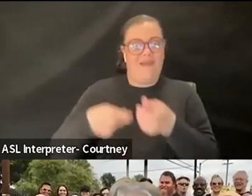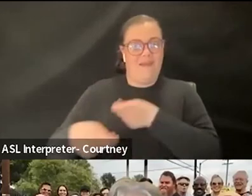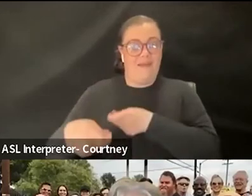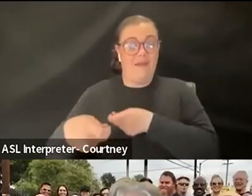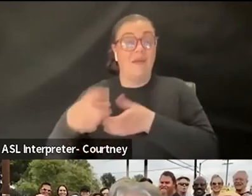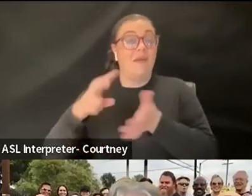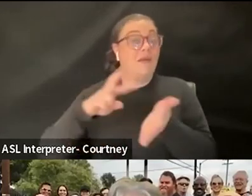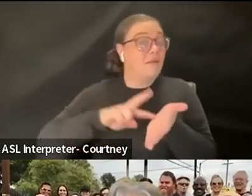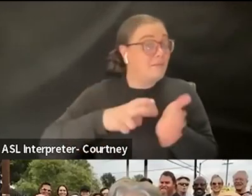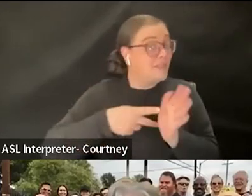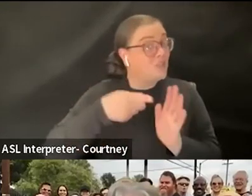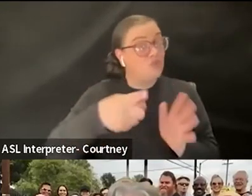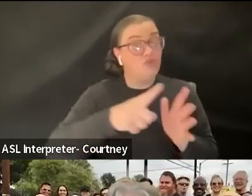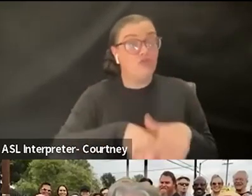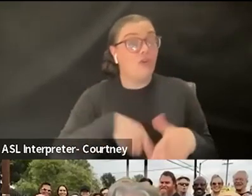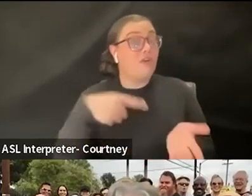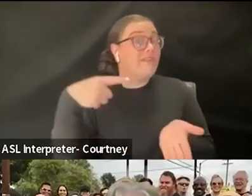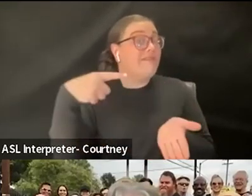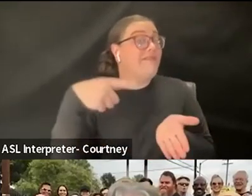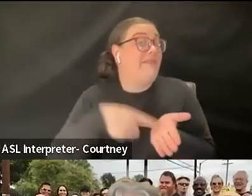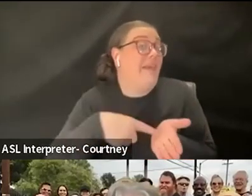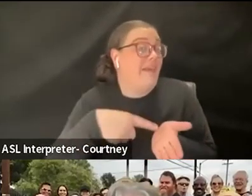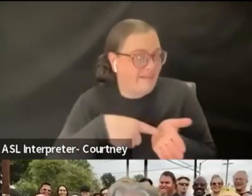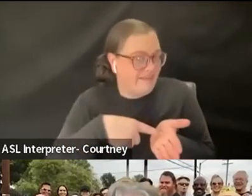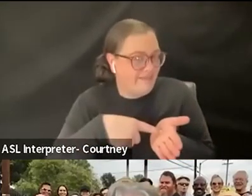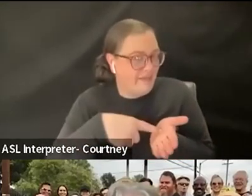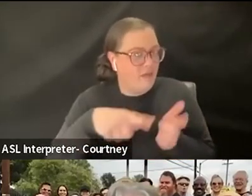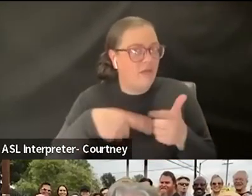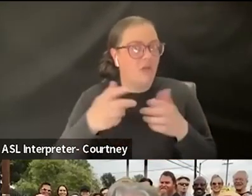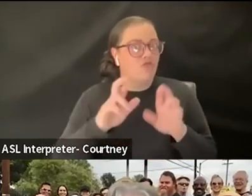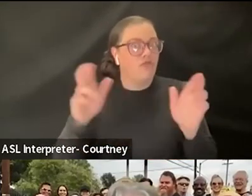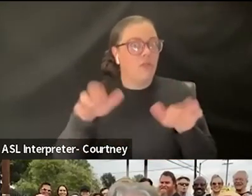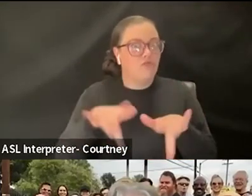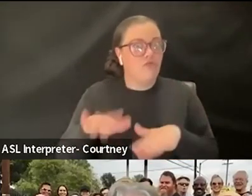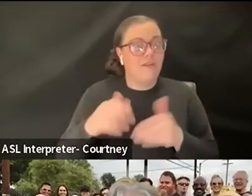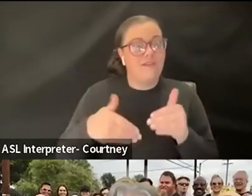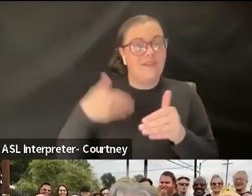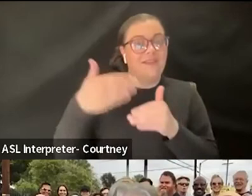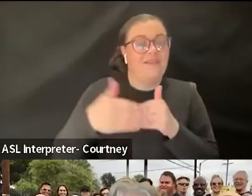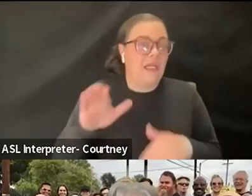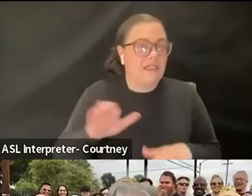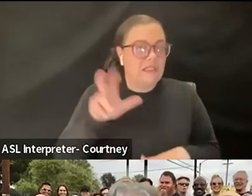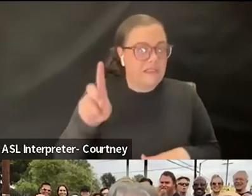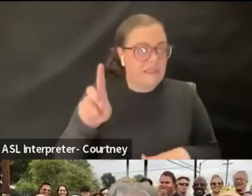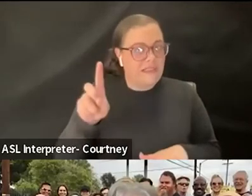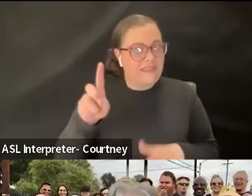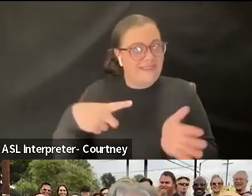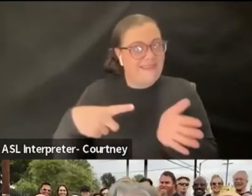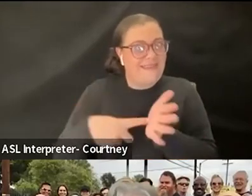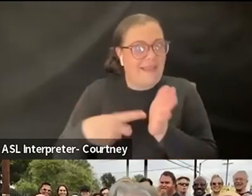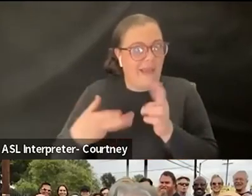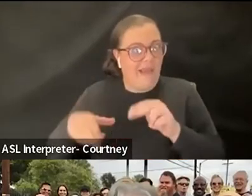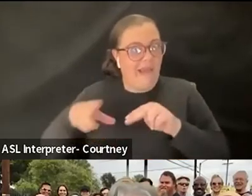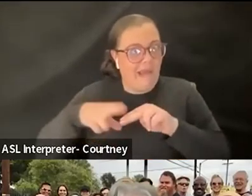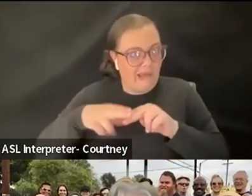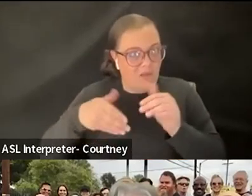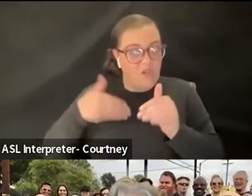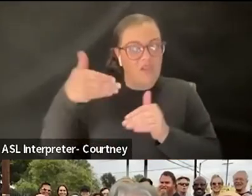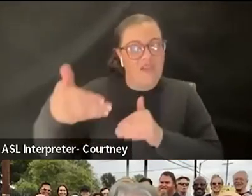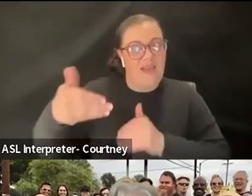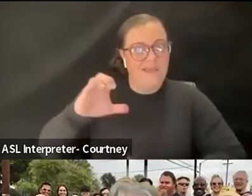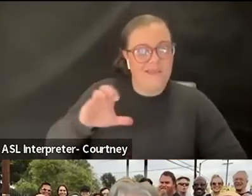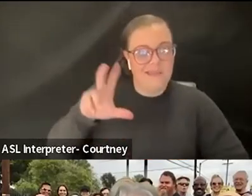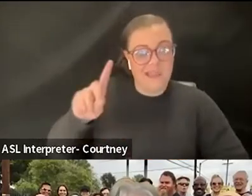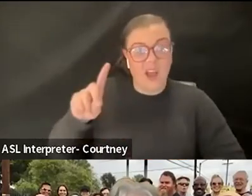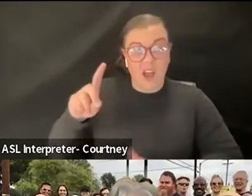debt yet again. Everything is recoupable. So the artist, that was a perfect example when